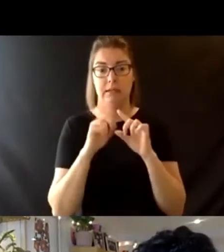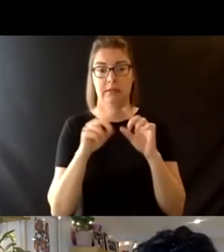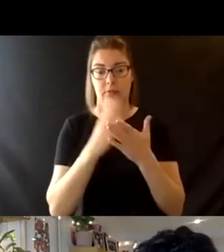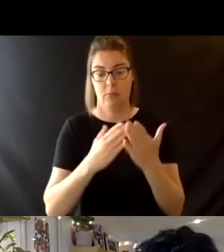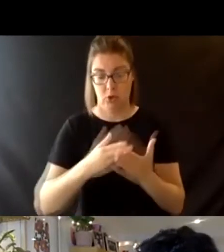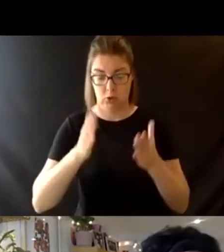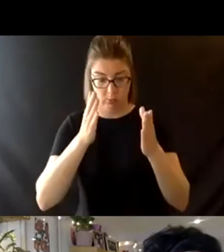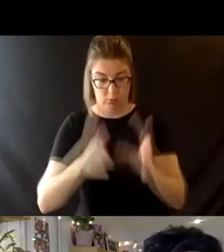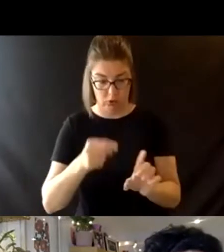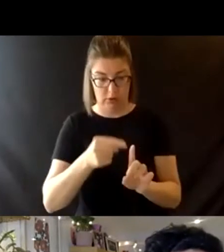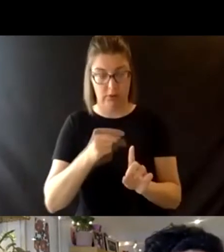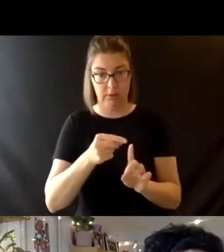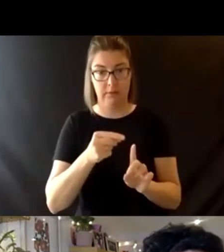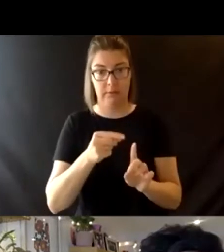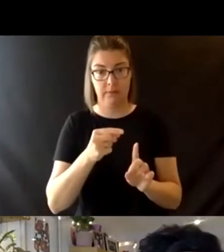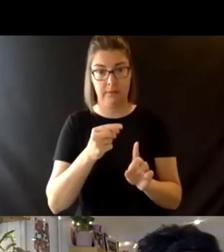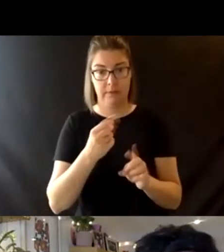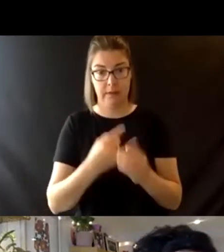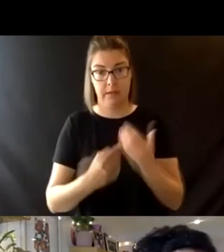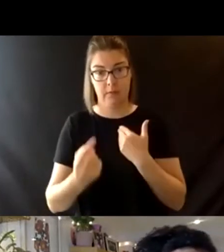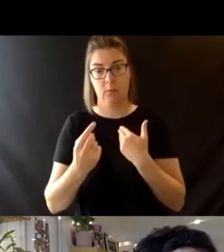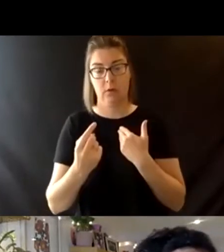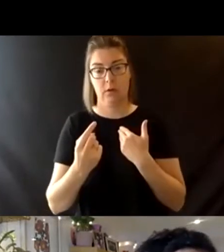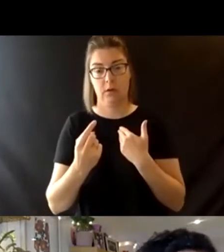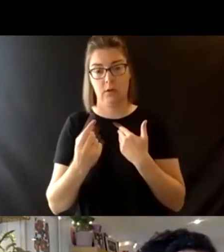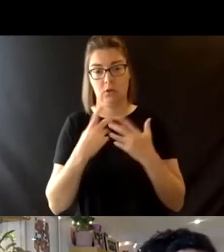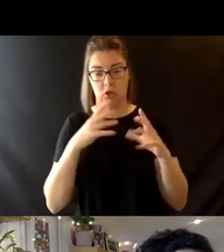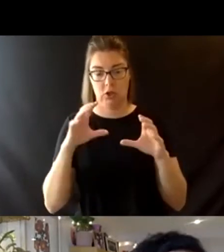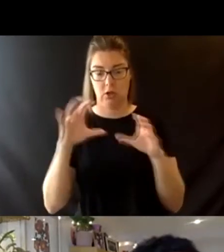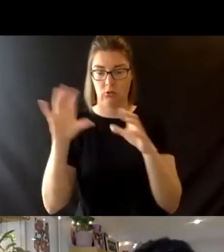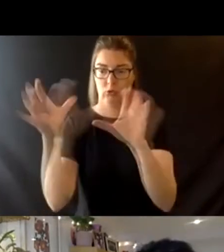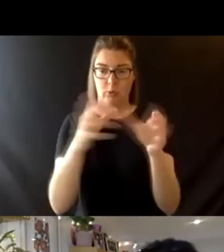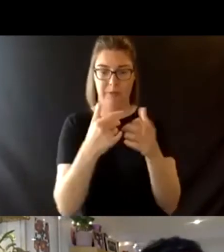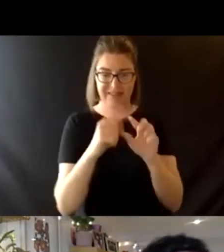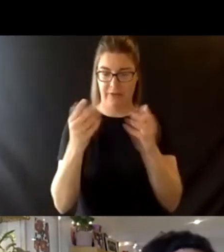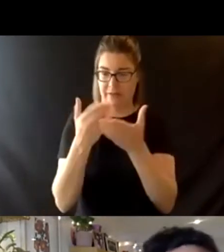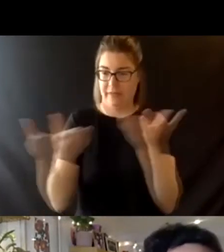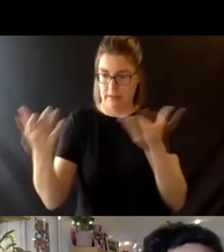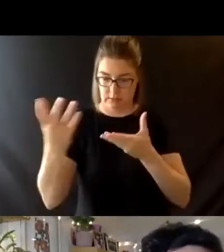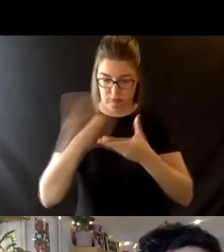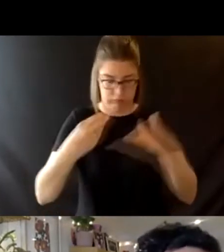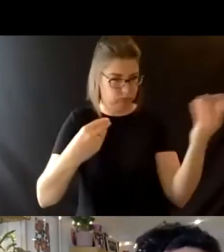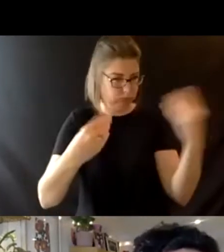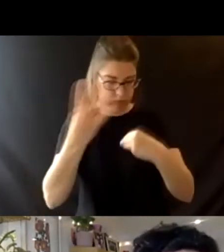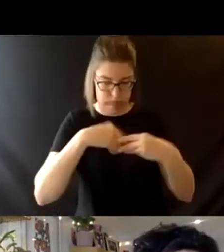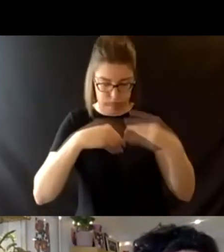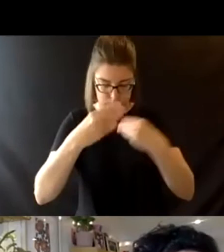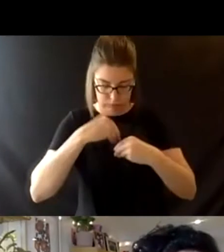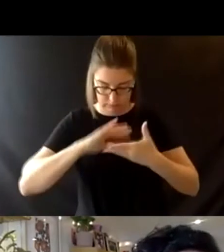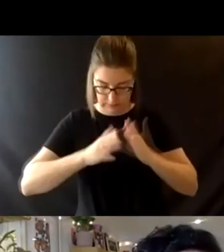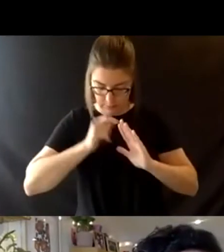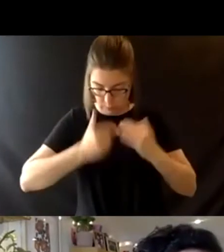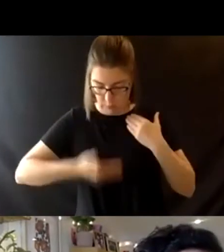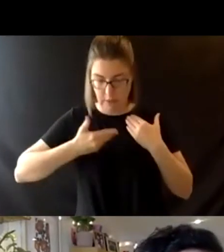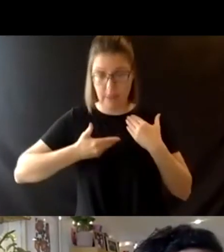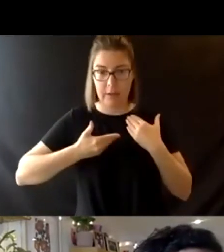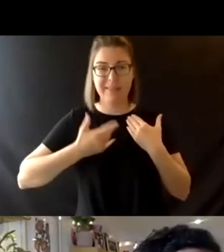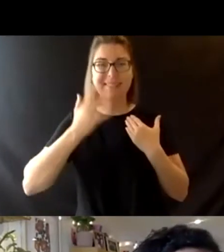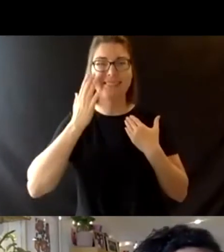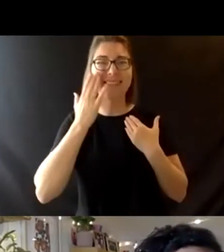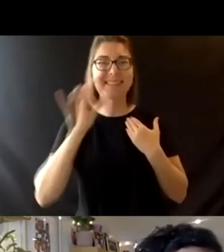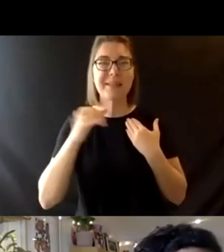person. Everybody is just a collection of things that make them up, like little jigsaw